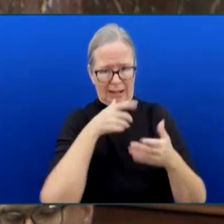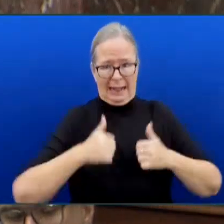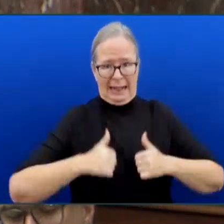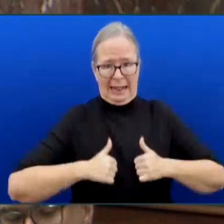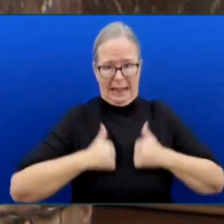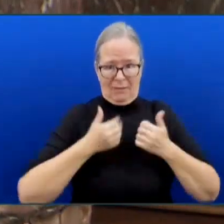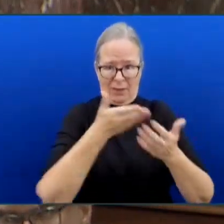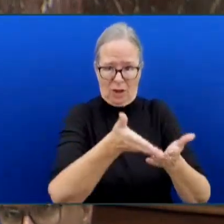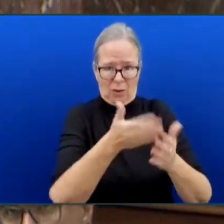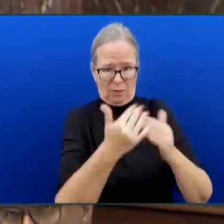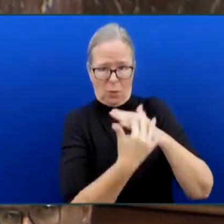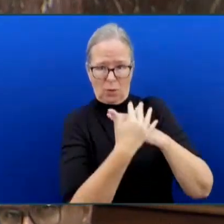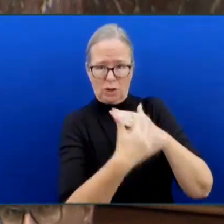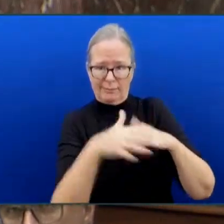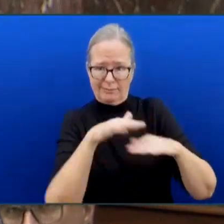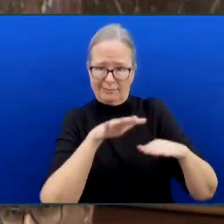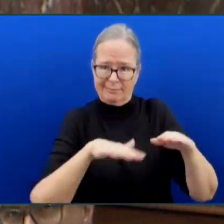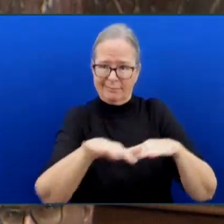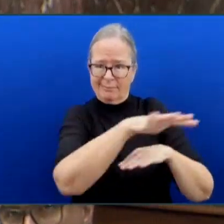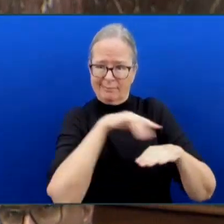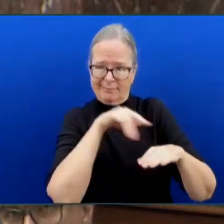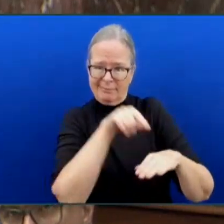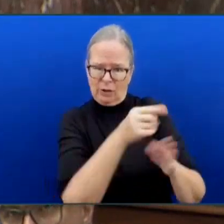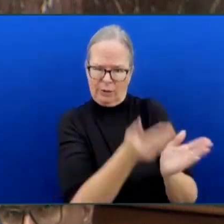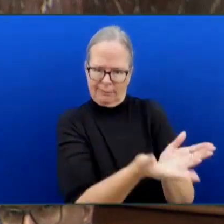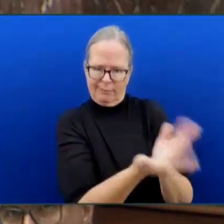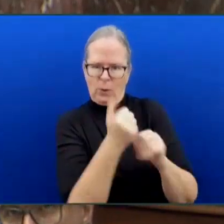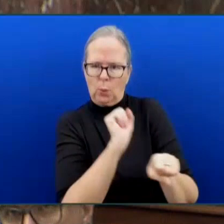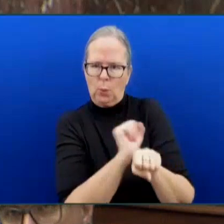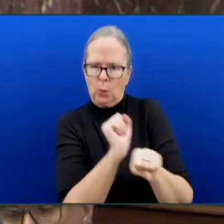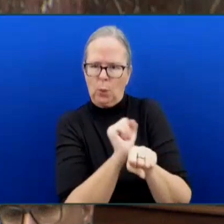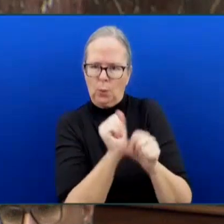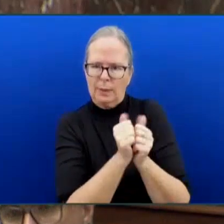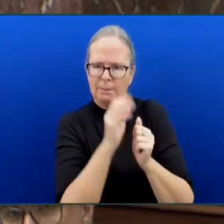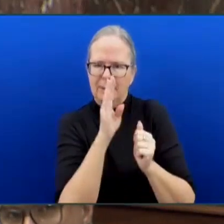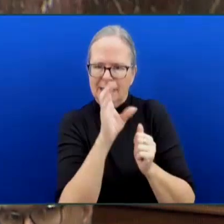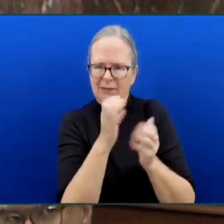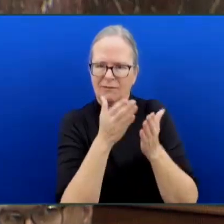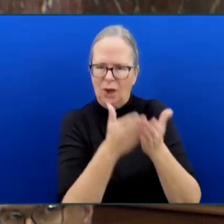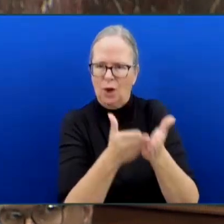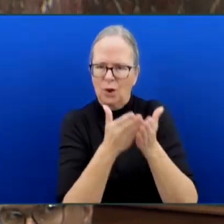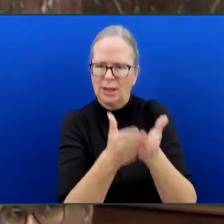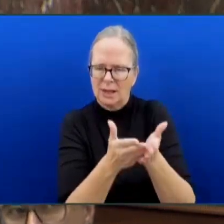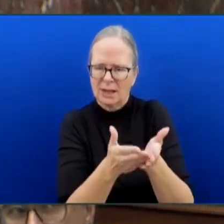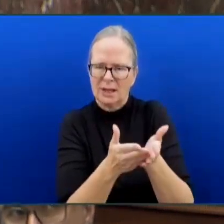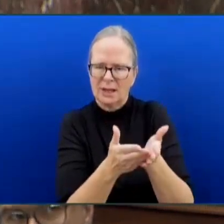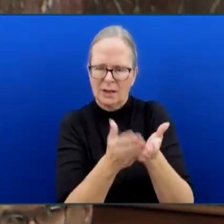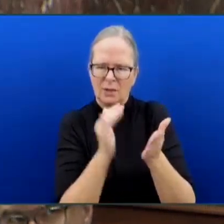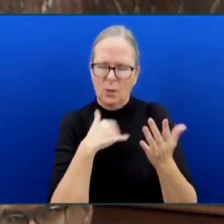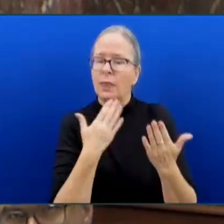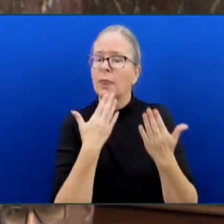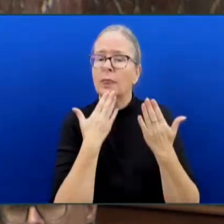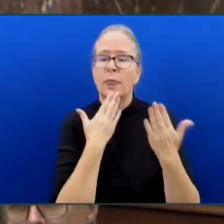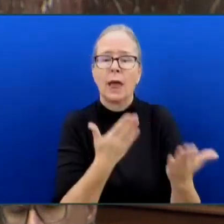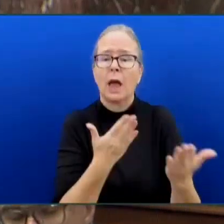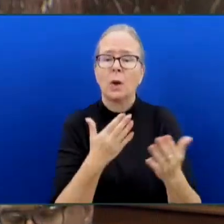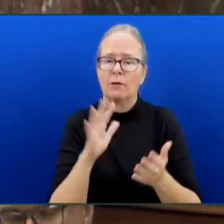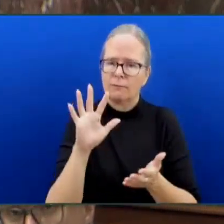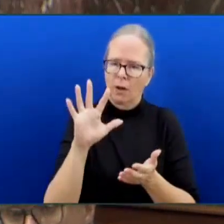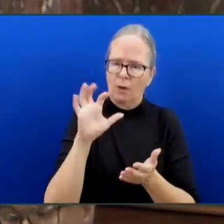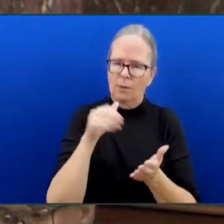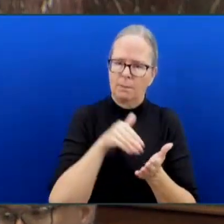Ferries. That is happening right now, and that is happening thanks to the $500 million investment that this legislature approved without their